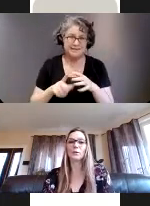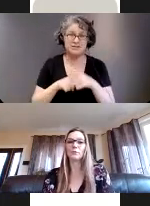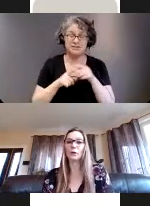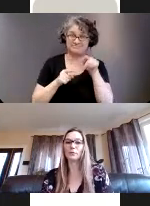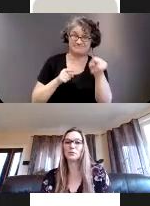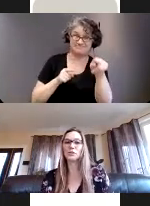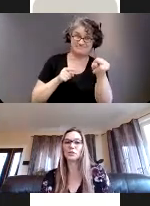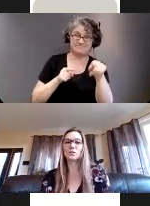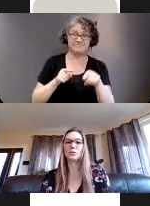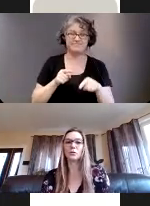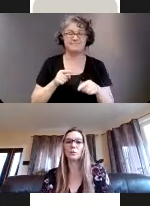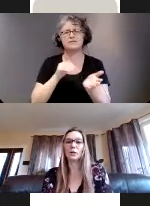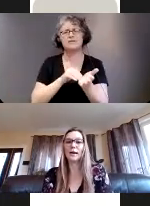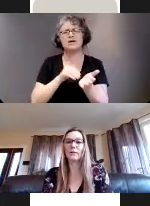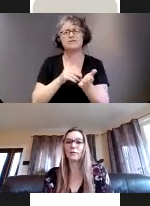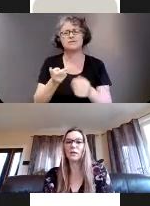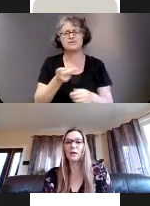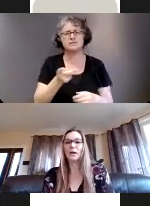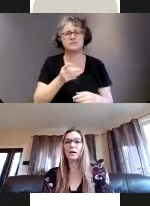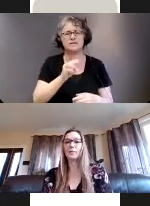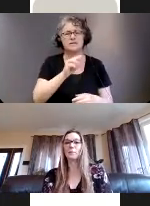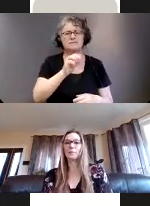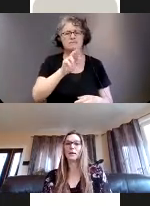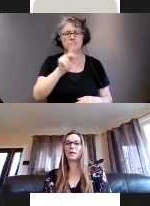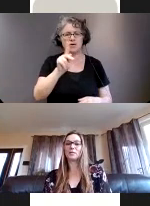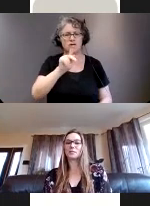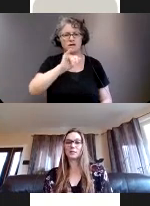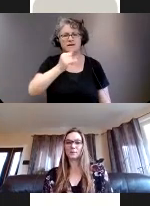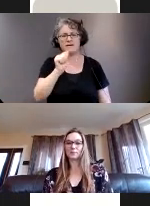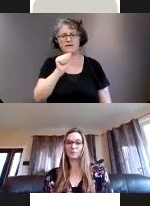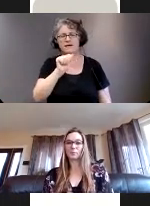webinar with our physicians with Dr. Mark Yaffe,